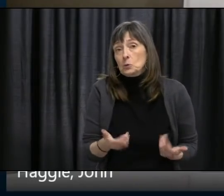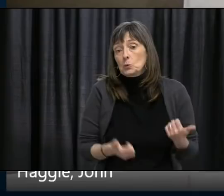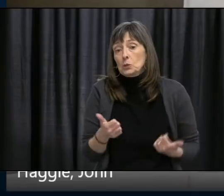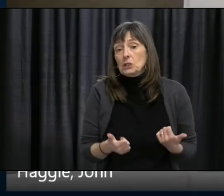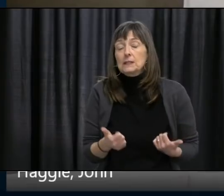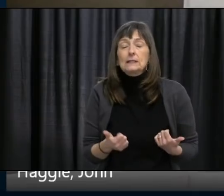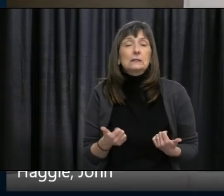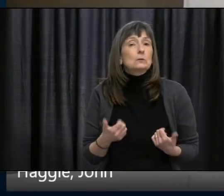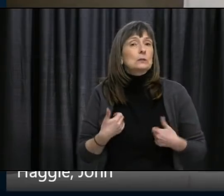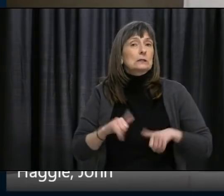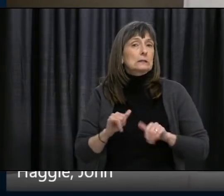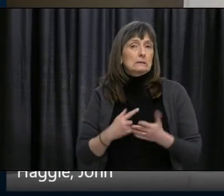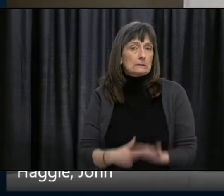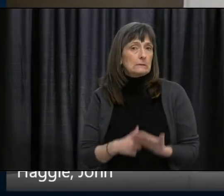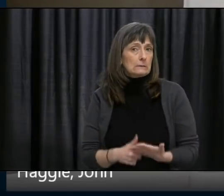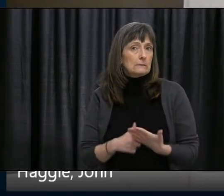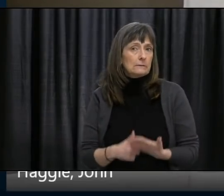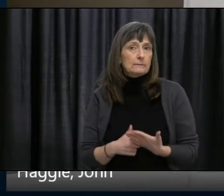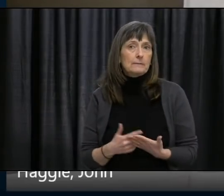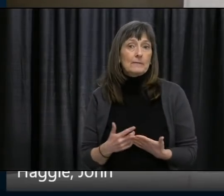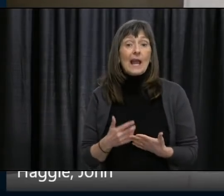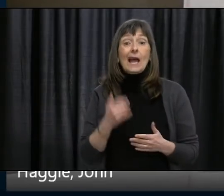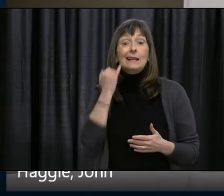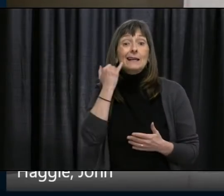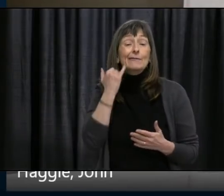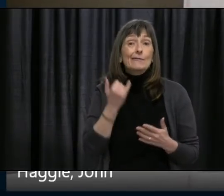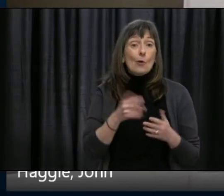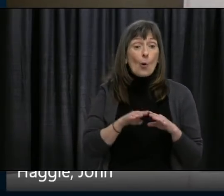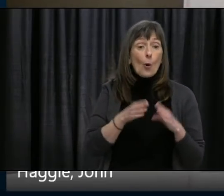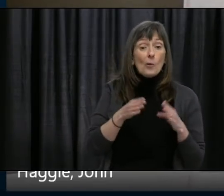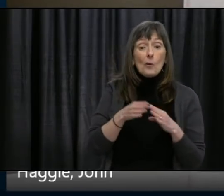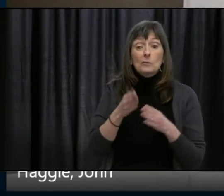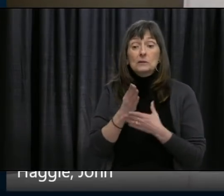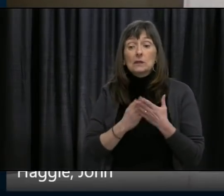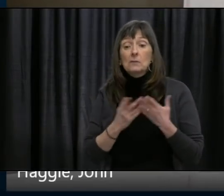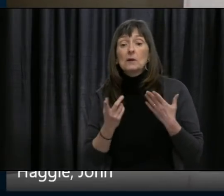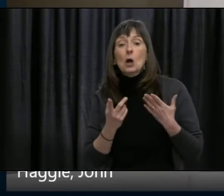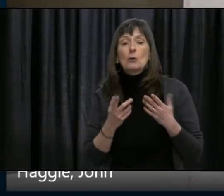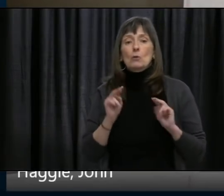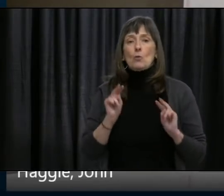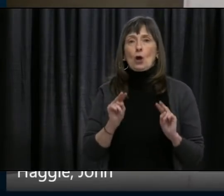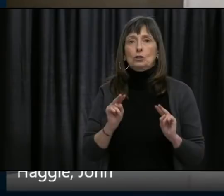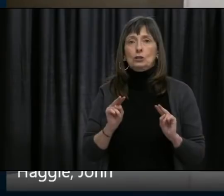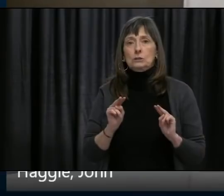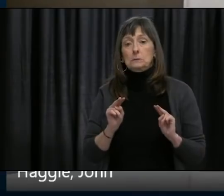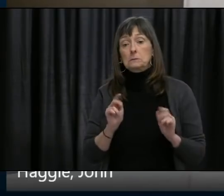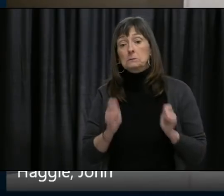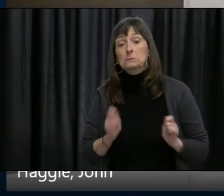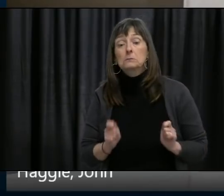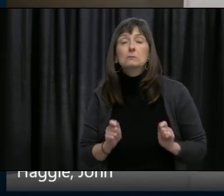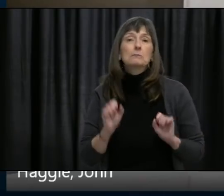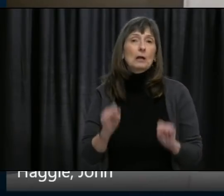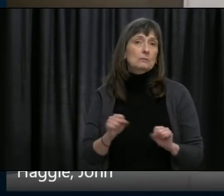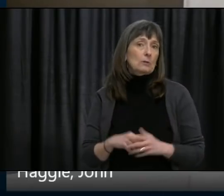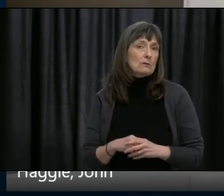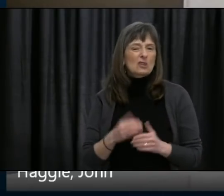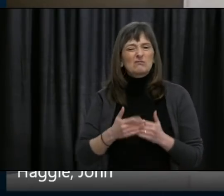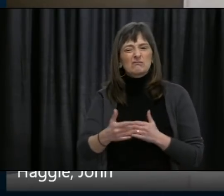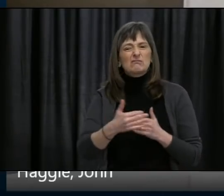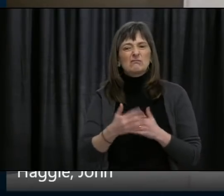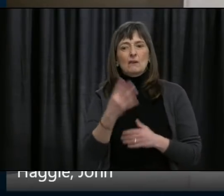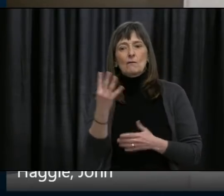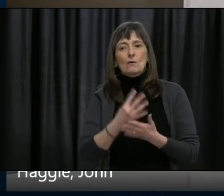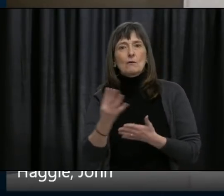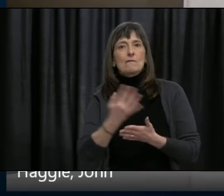going to work through, and that will be a work in progress pretty well throughout the entire next 4 or 5 weeks as